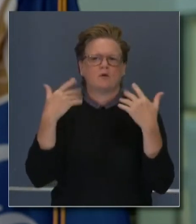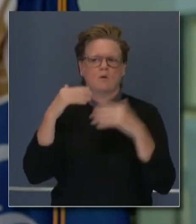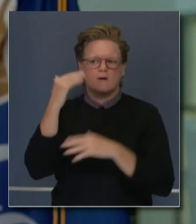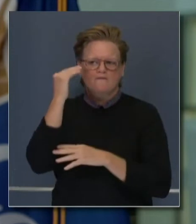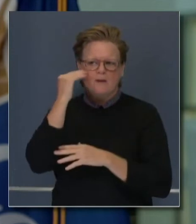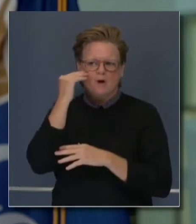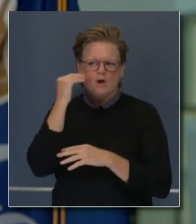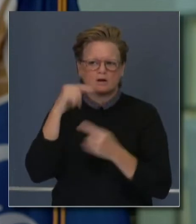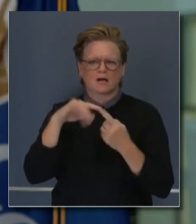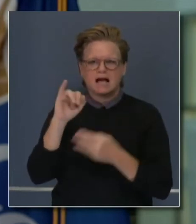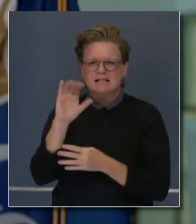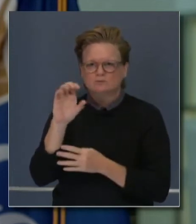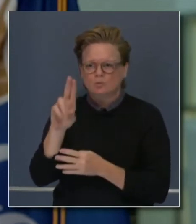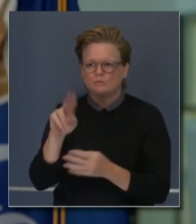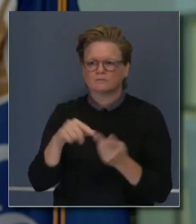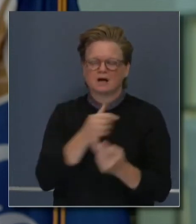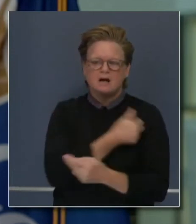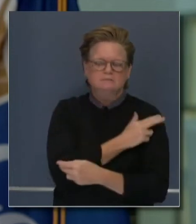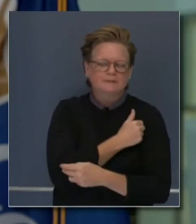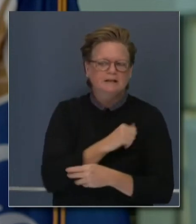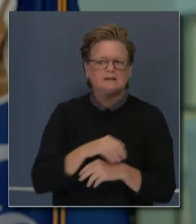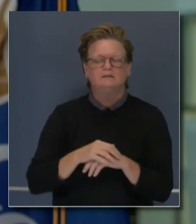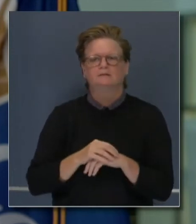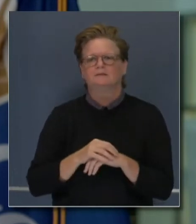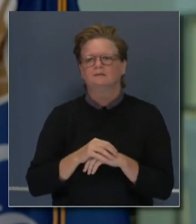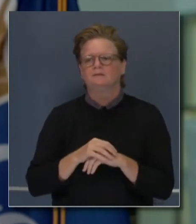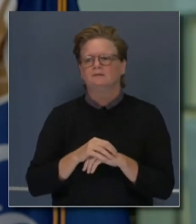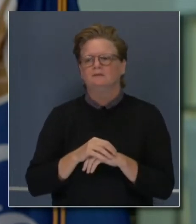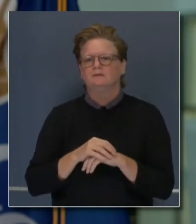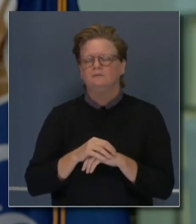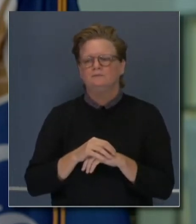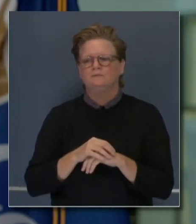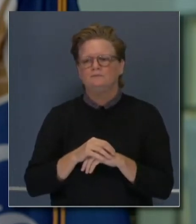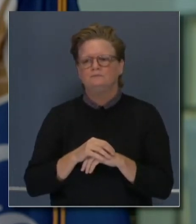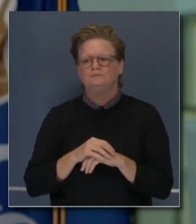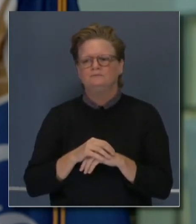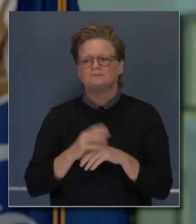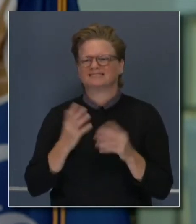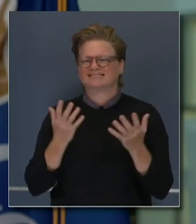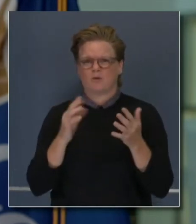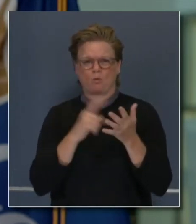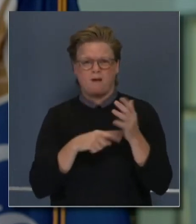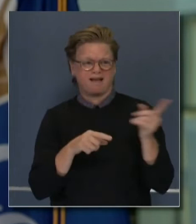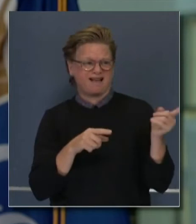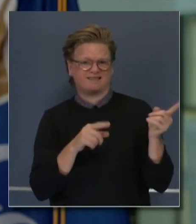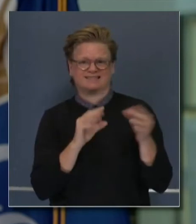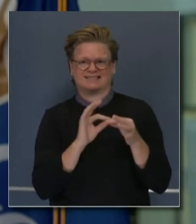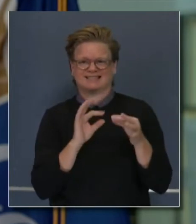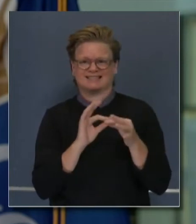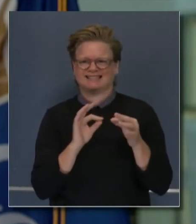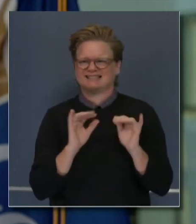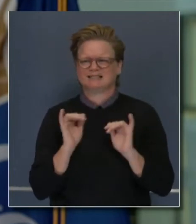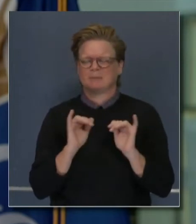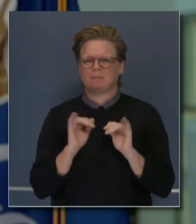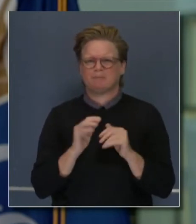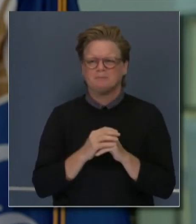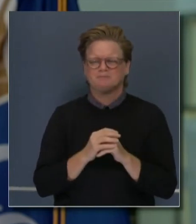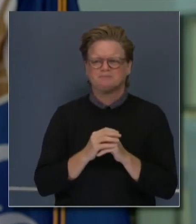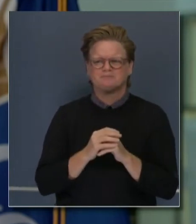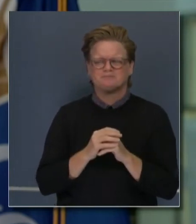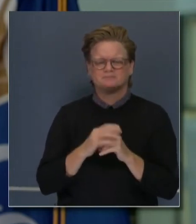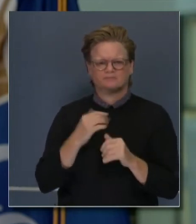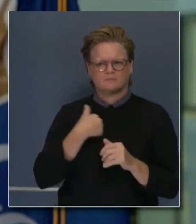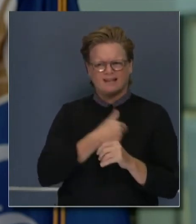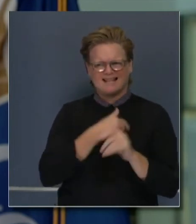to hospitalizations as well as Dr. Galley said, the importance of continuing our work on contact